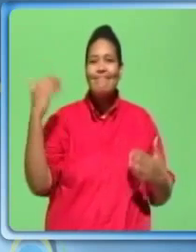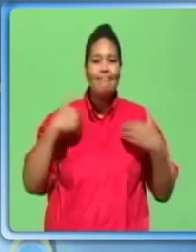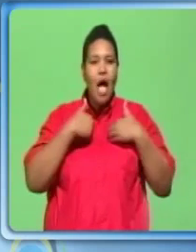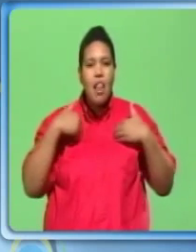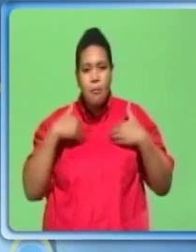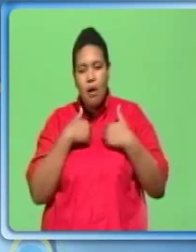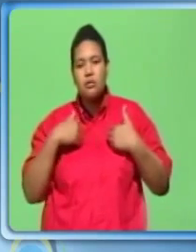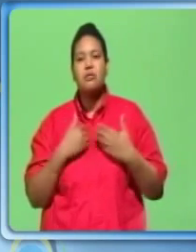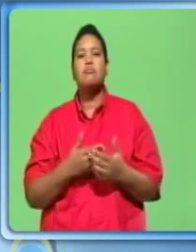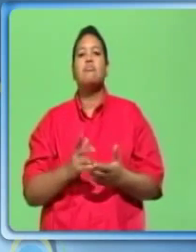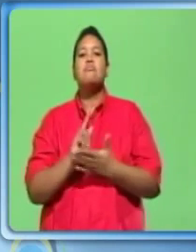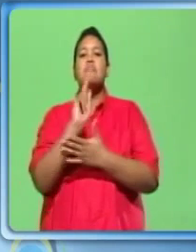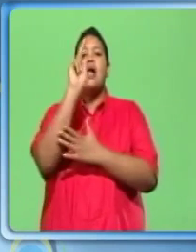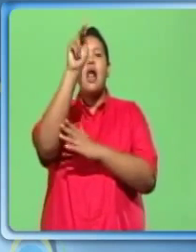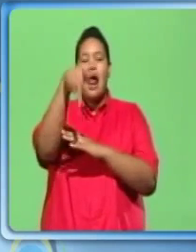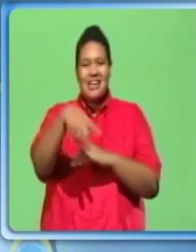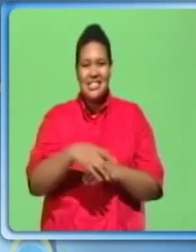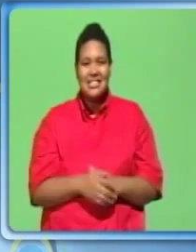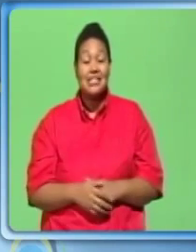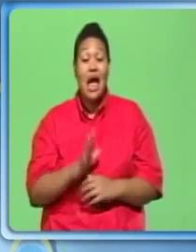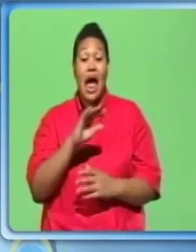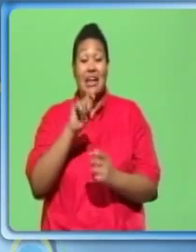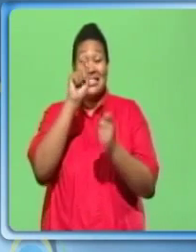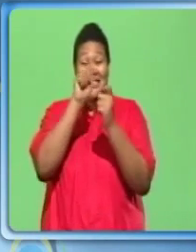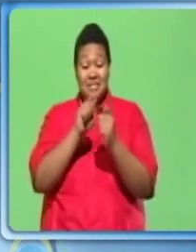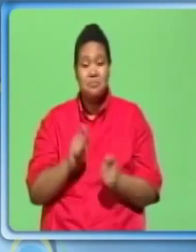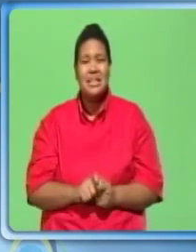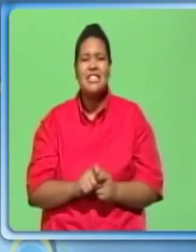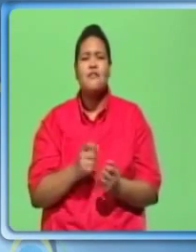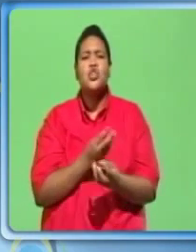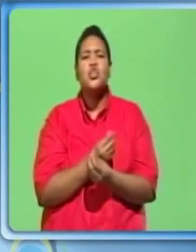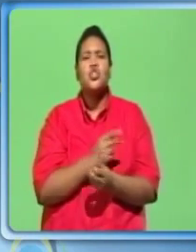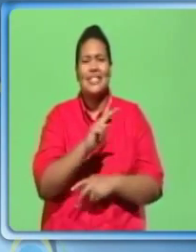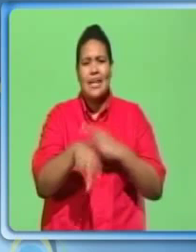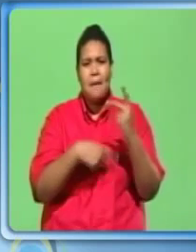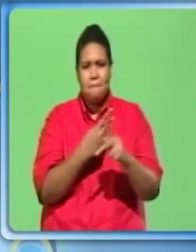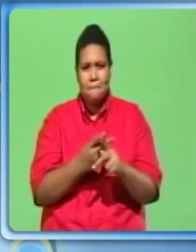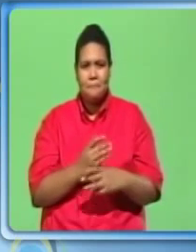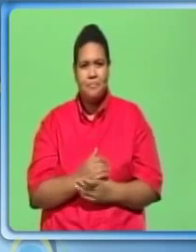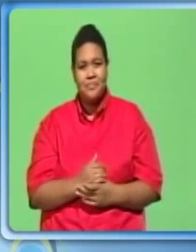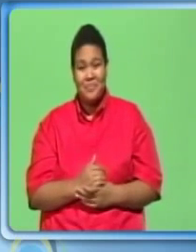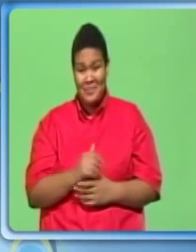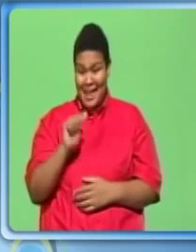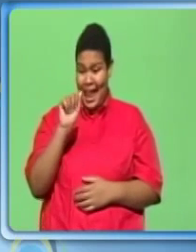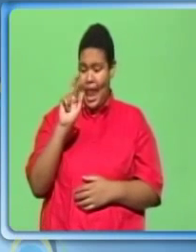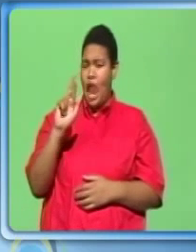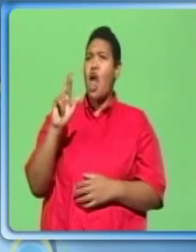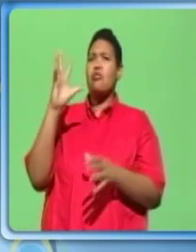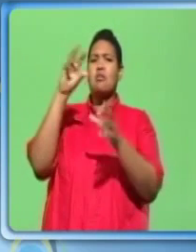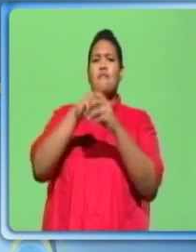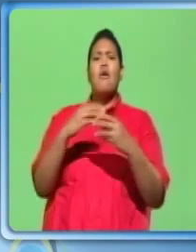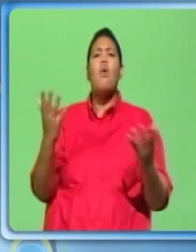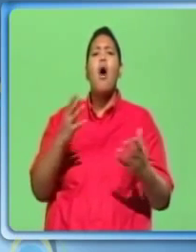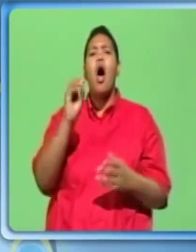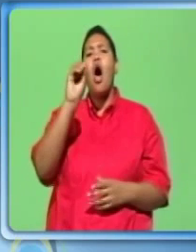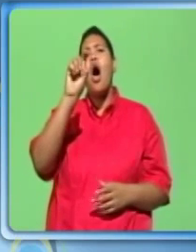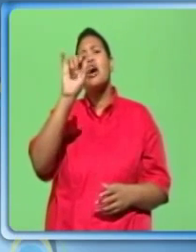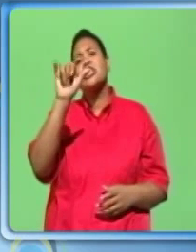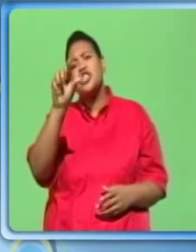animals, plants, and a specific soil type. Air comprises